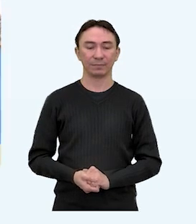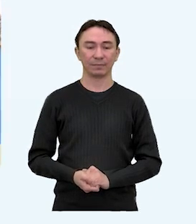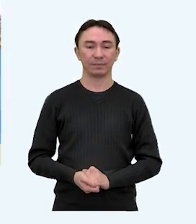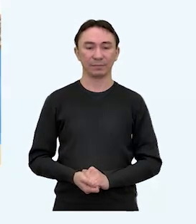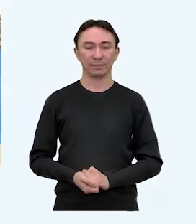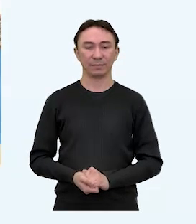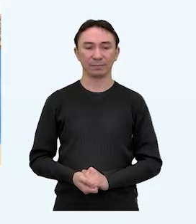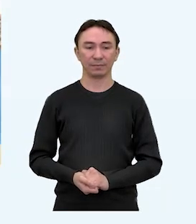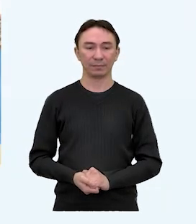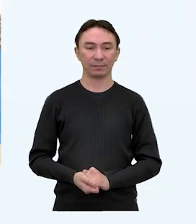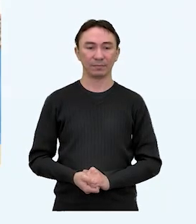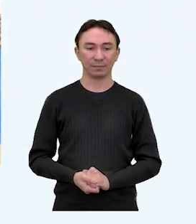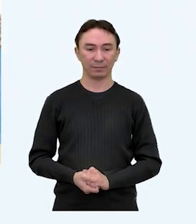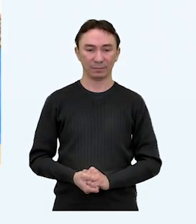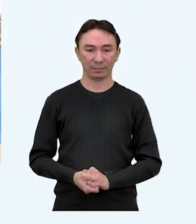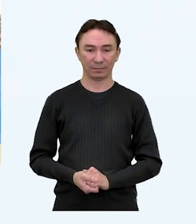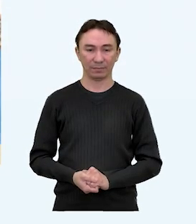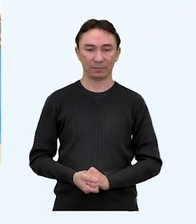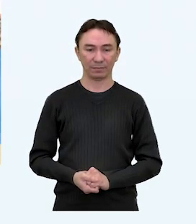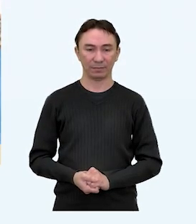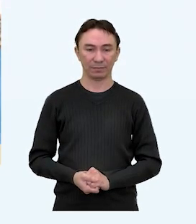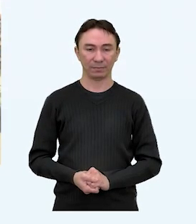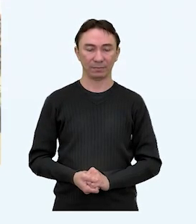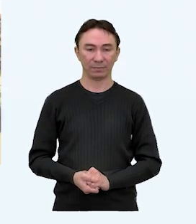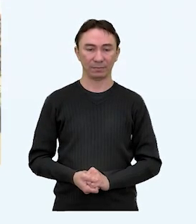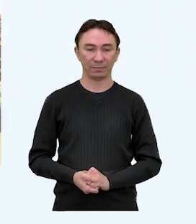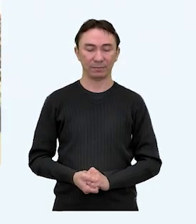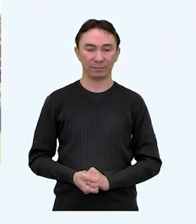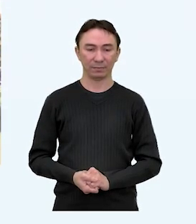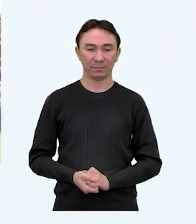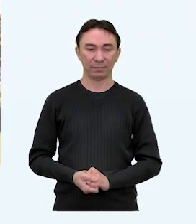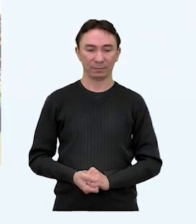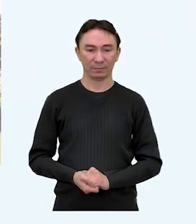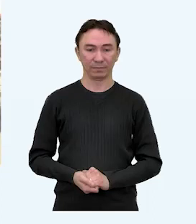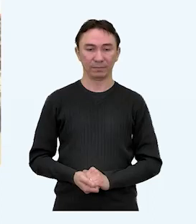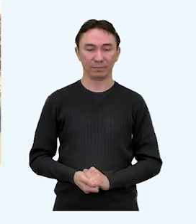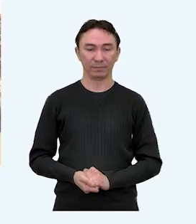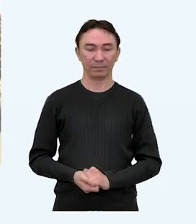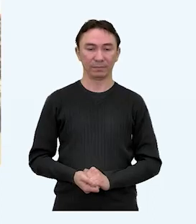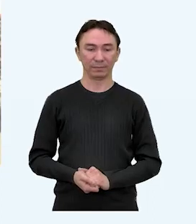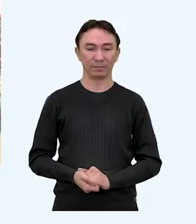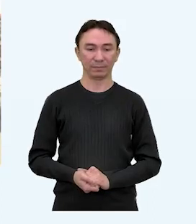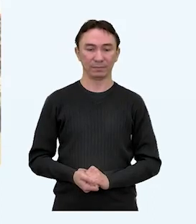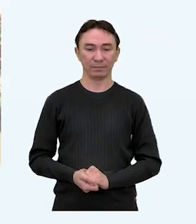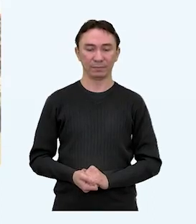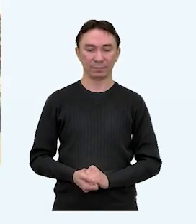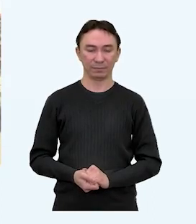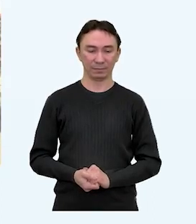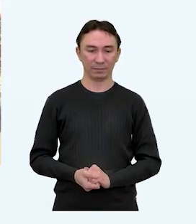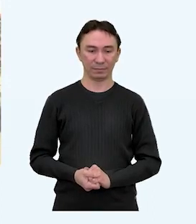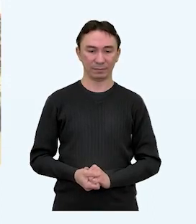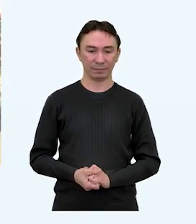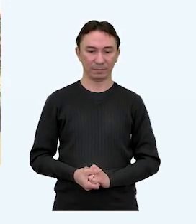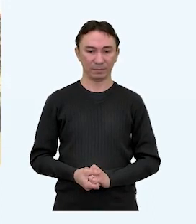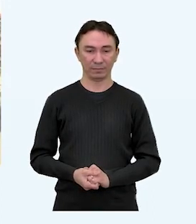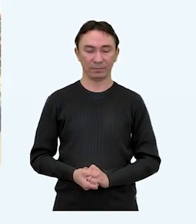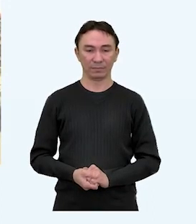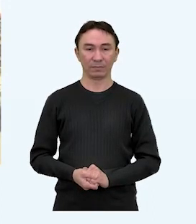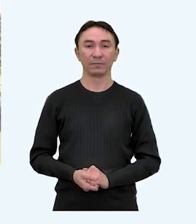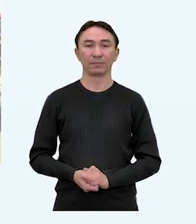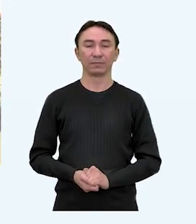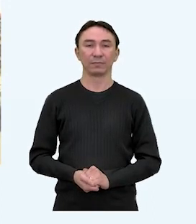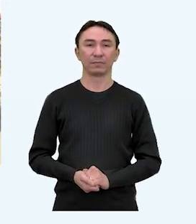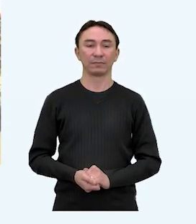For us to achieve sustainable development goals, access to information will be one of the most important tools.